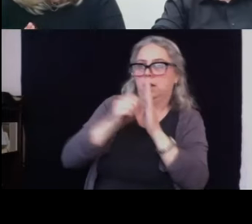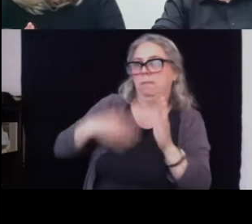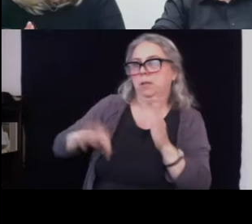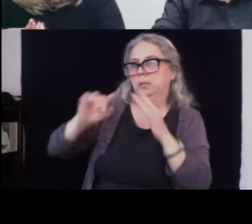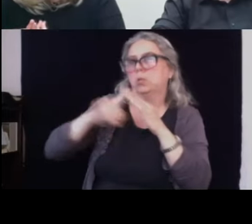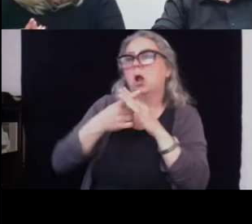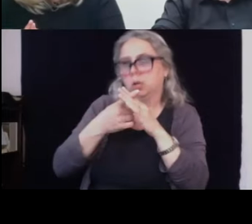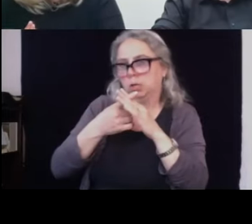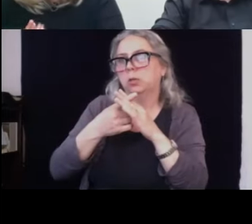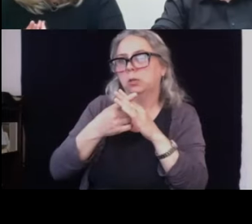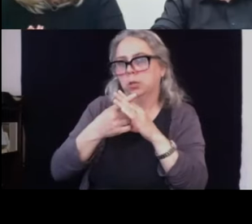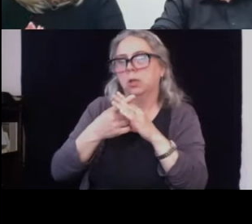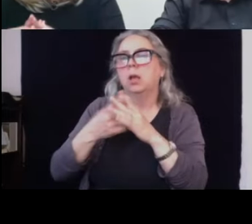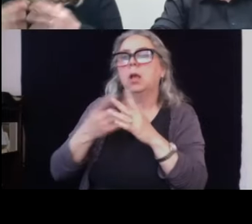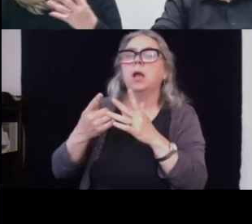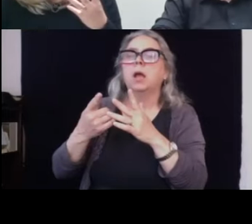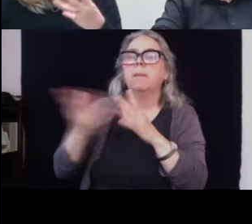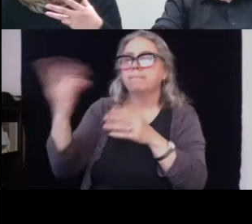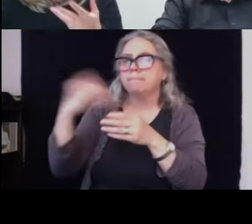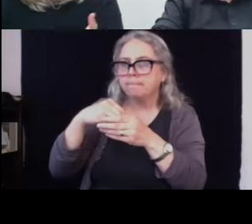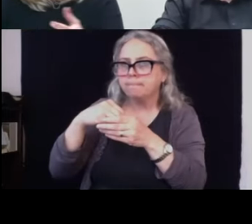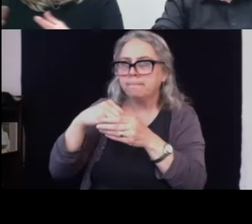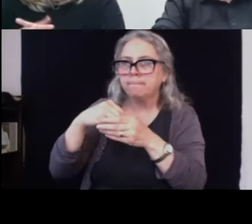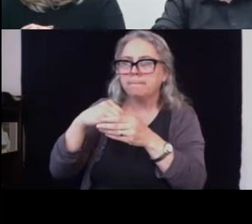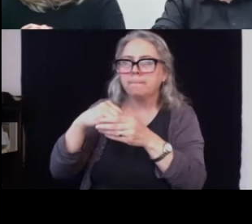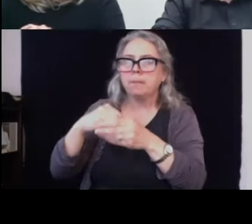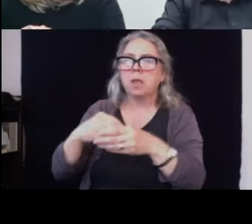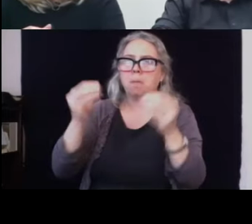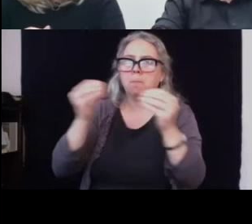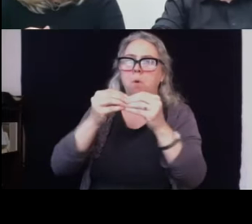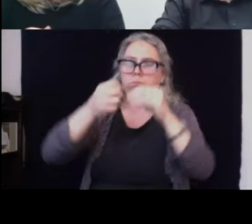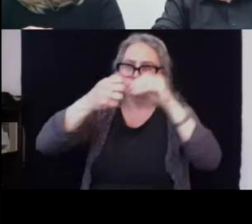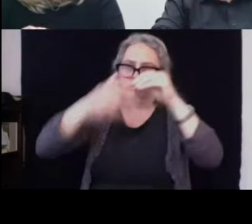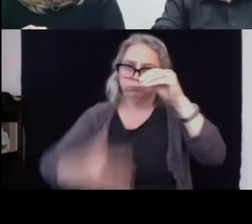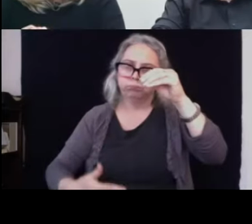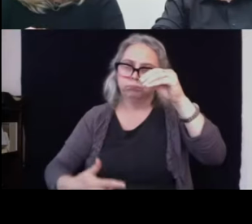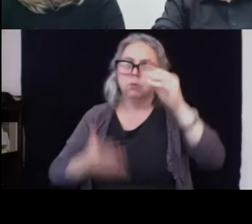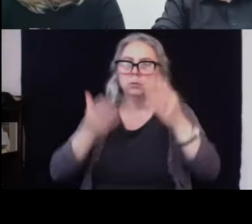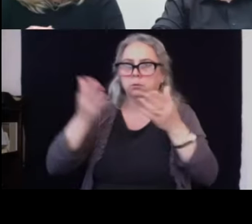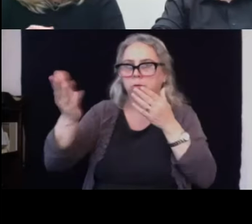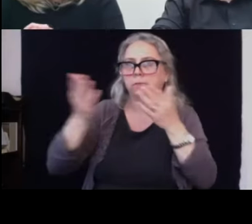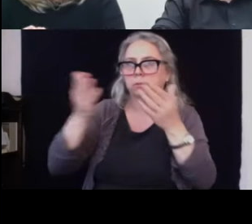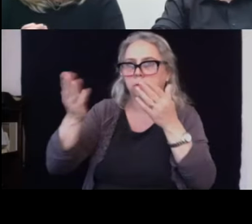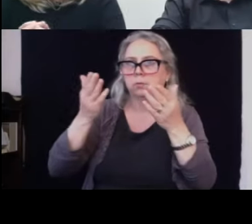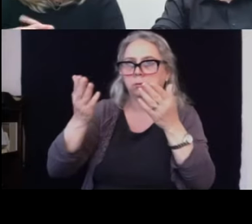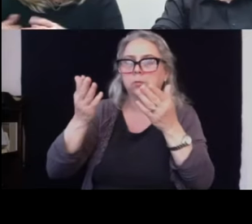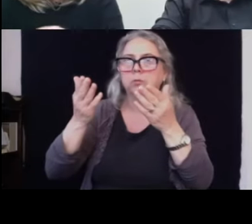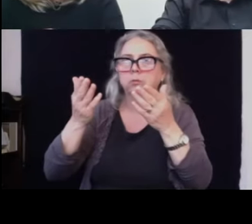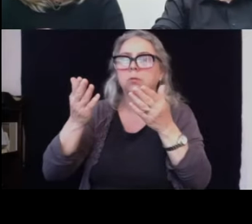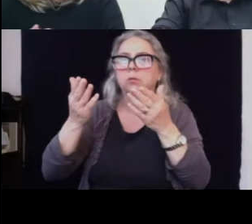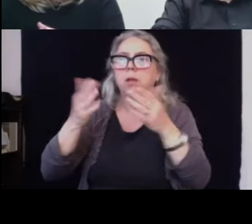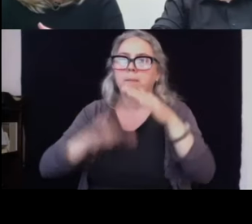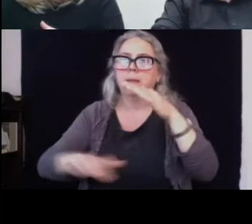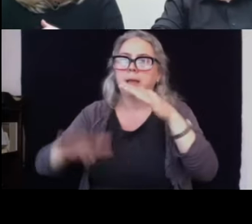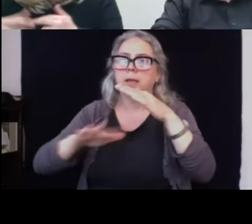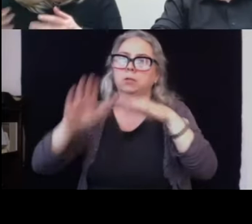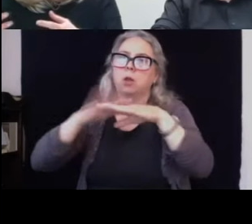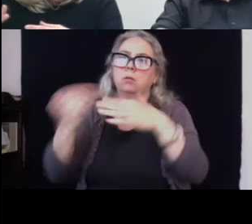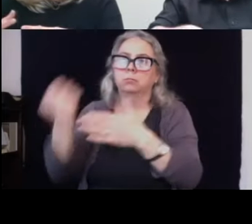with. It covers a larger array of services, and it's based on a priority